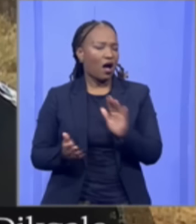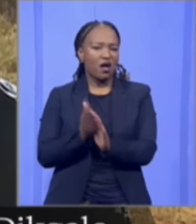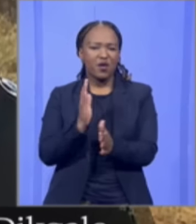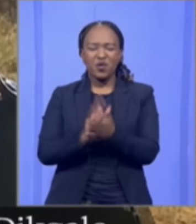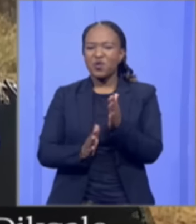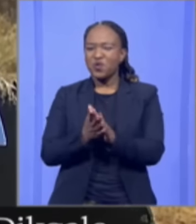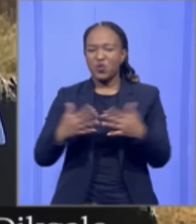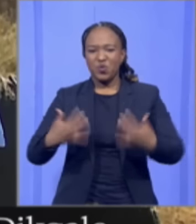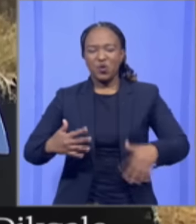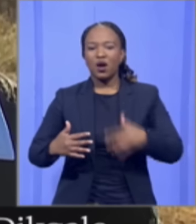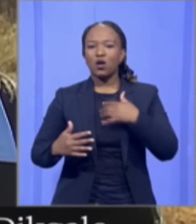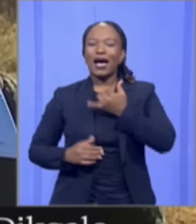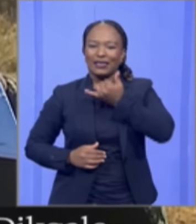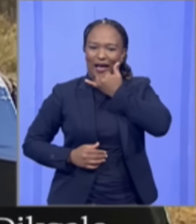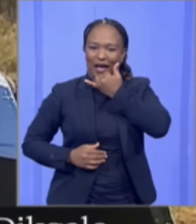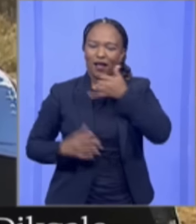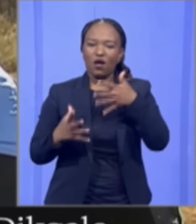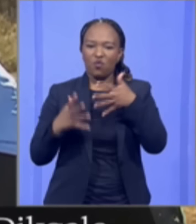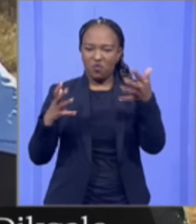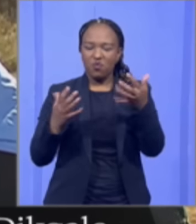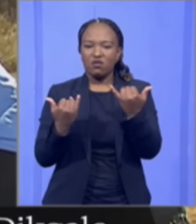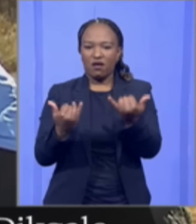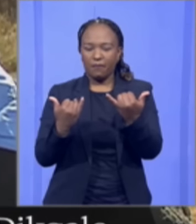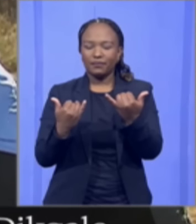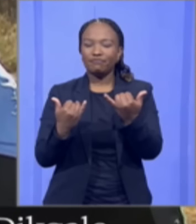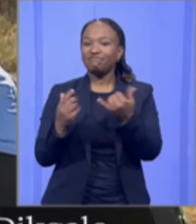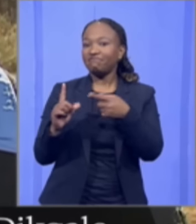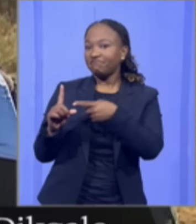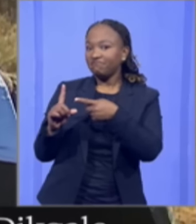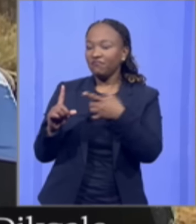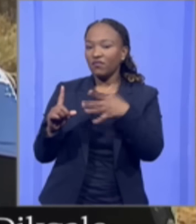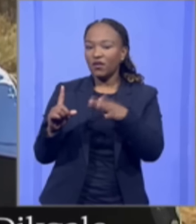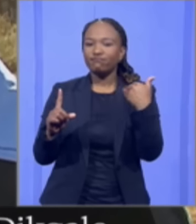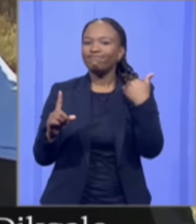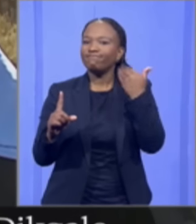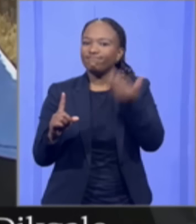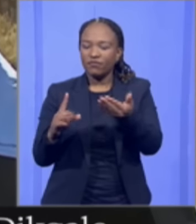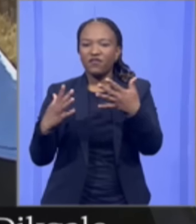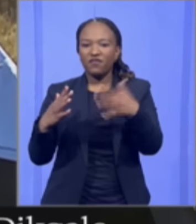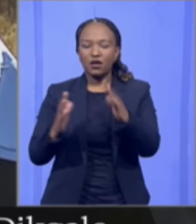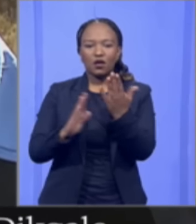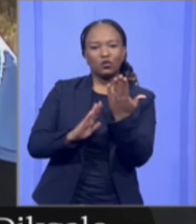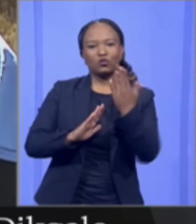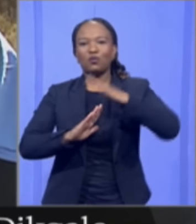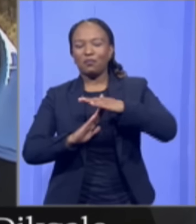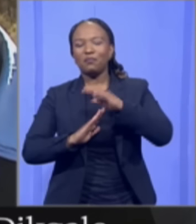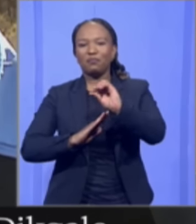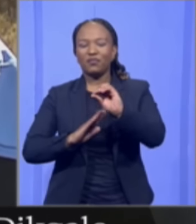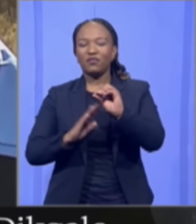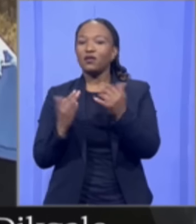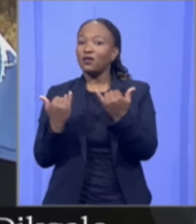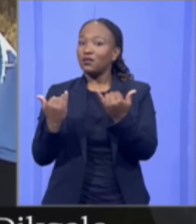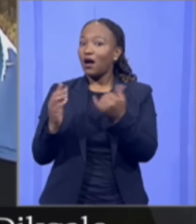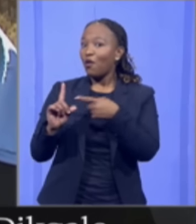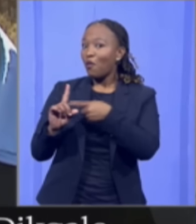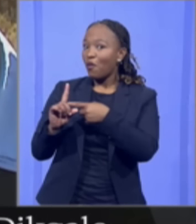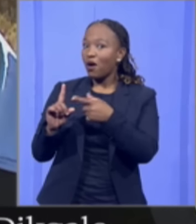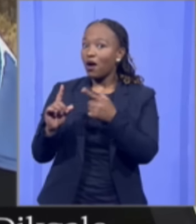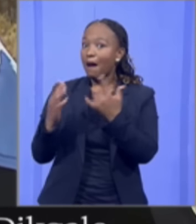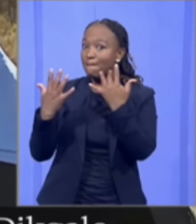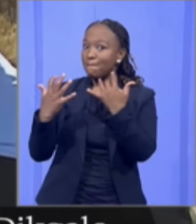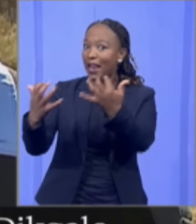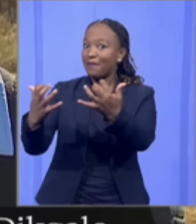thakgala ka gabile naga a borena mmepe le sefile digale a ebile mmepe a gona motho wa tswa ile a ba gona parlamenteng o swa le